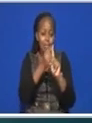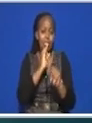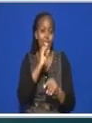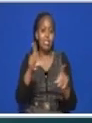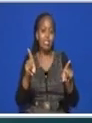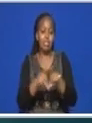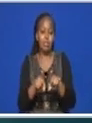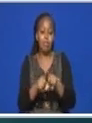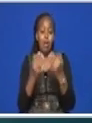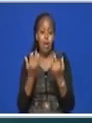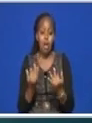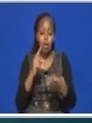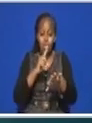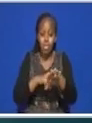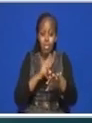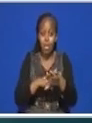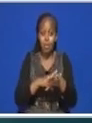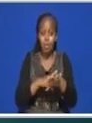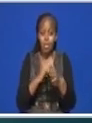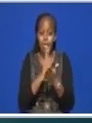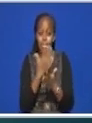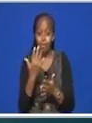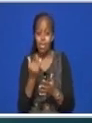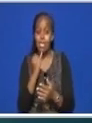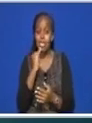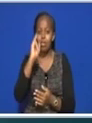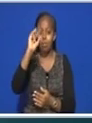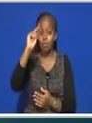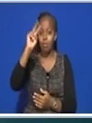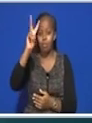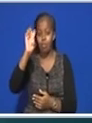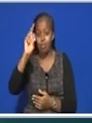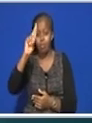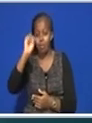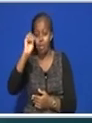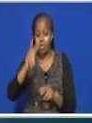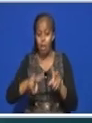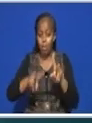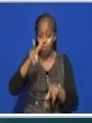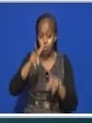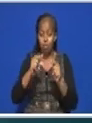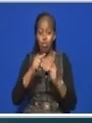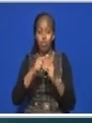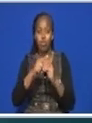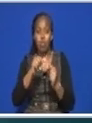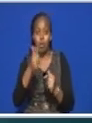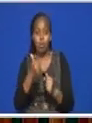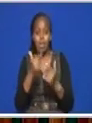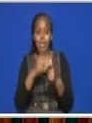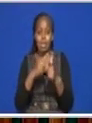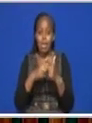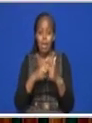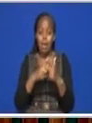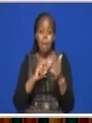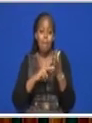Now, when a quantity is inversely proportional to another quantity, it implies that when one